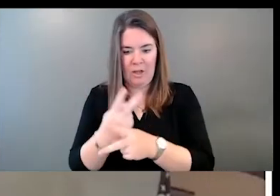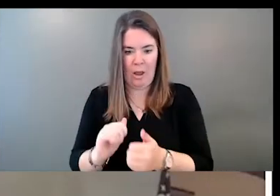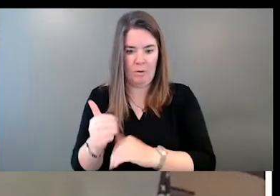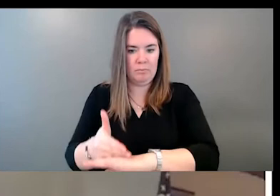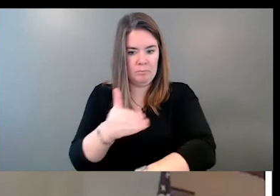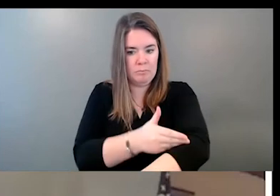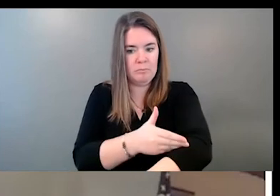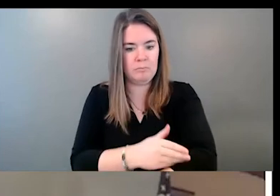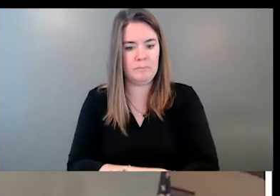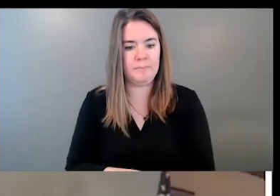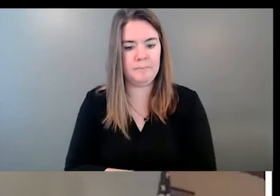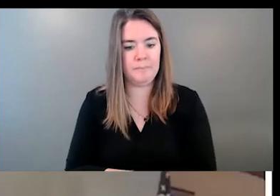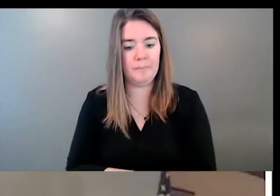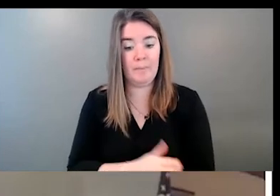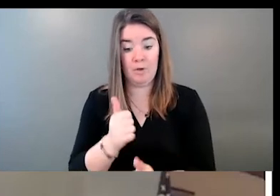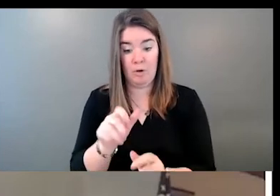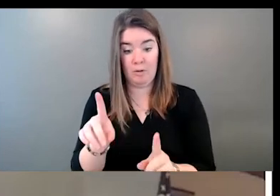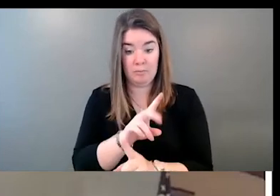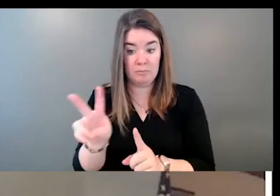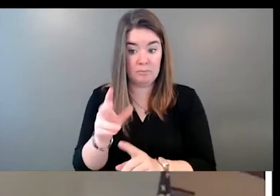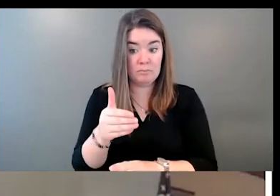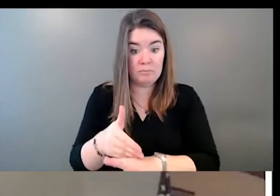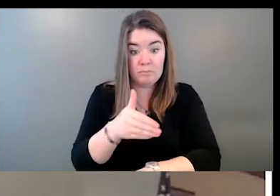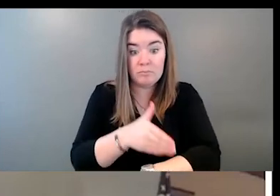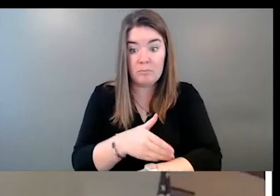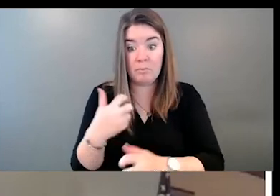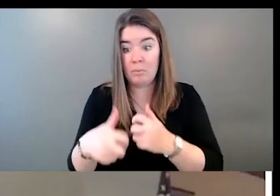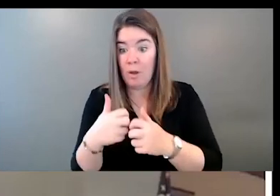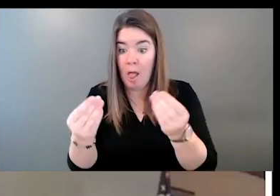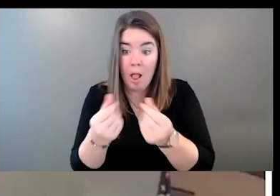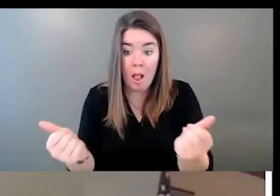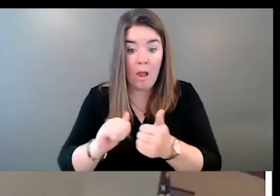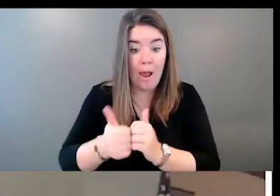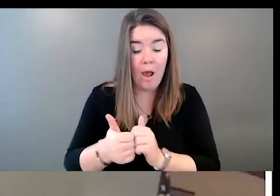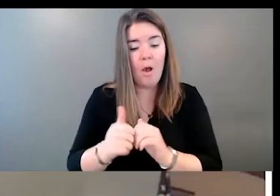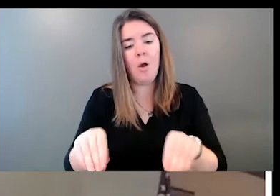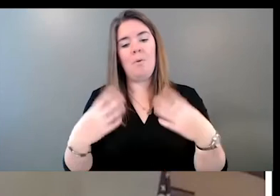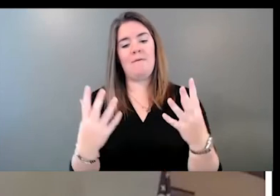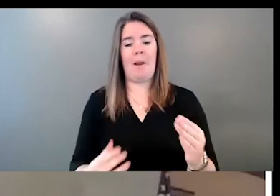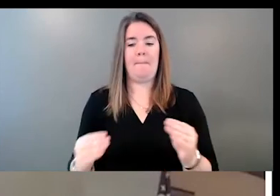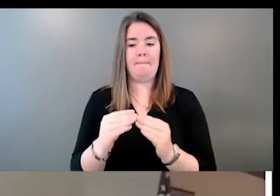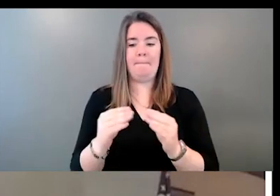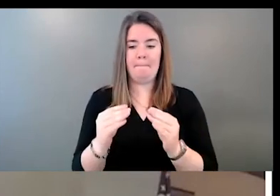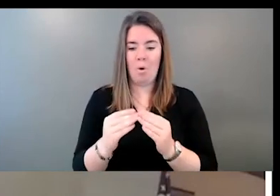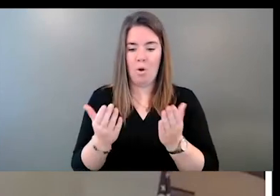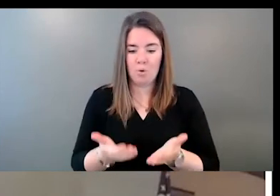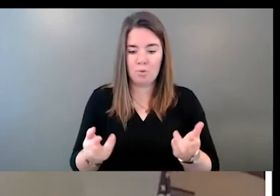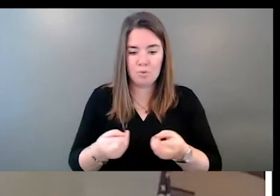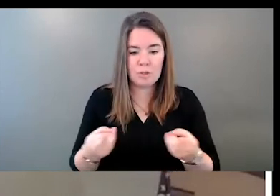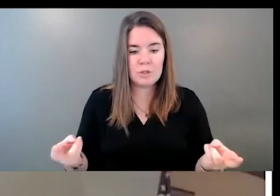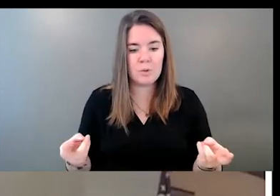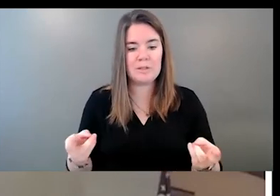response to domestic violence by better accounting for lethality factors and providing more resources and information to victims at the